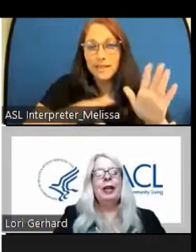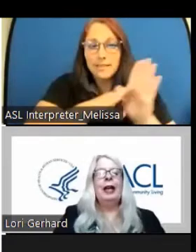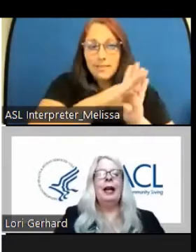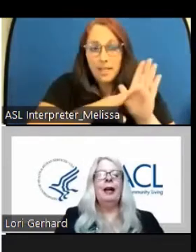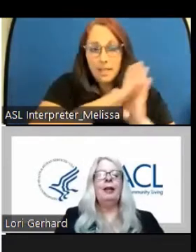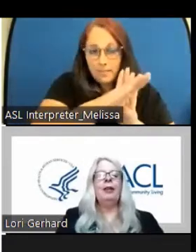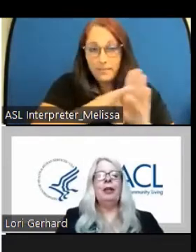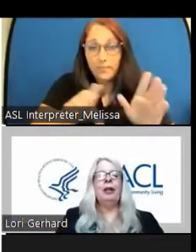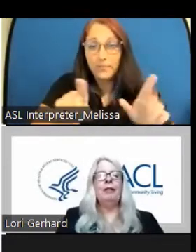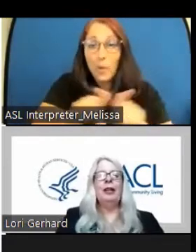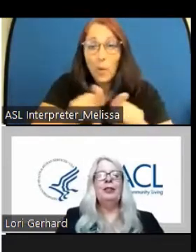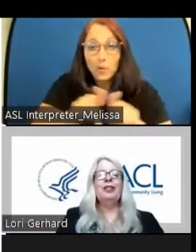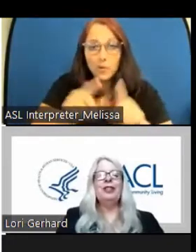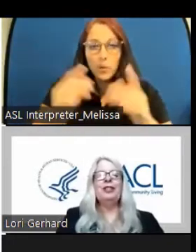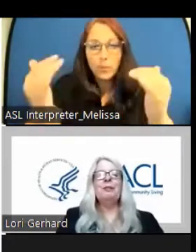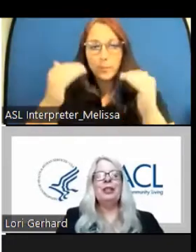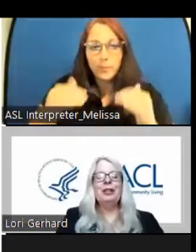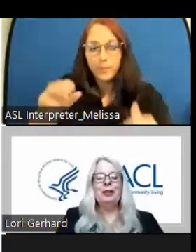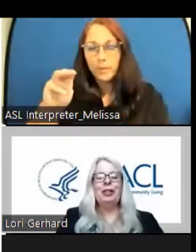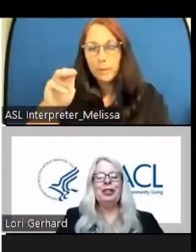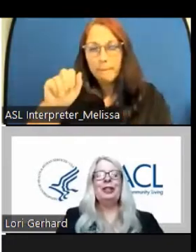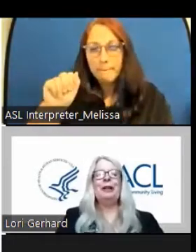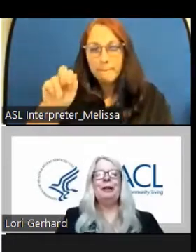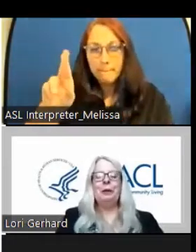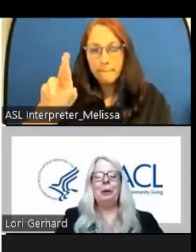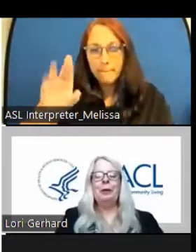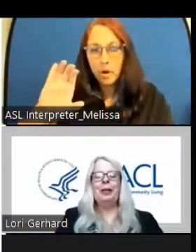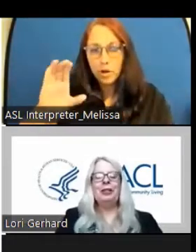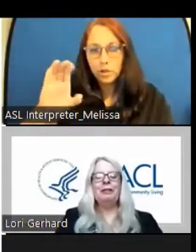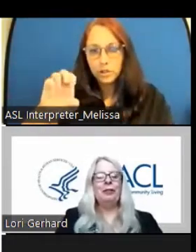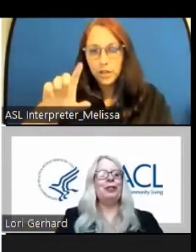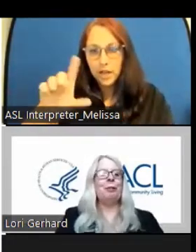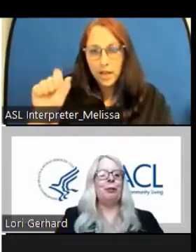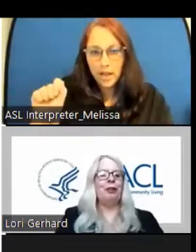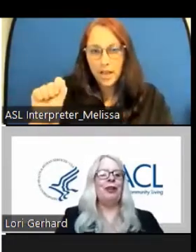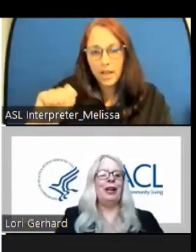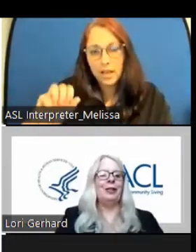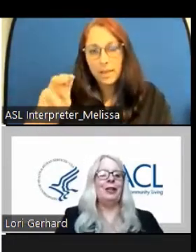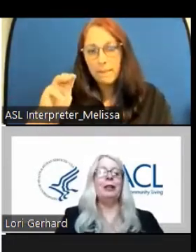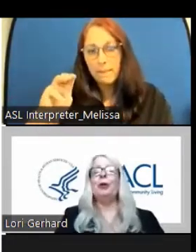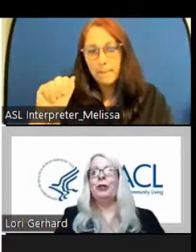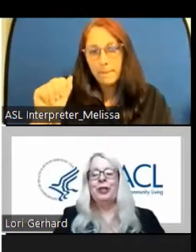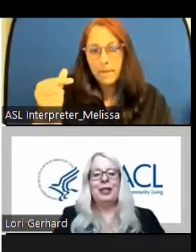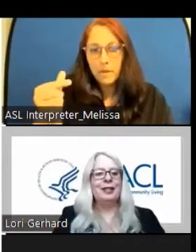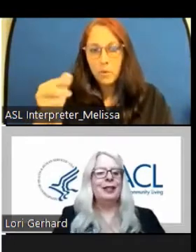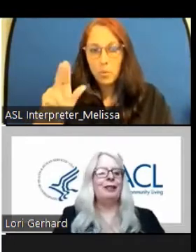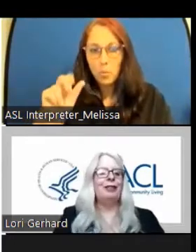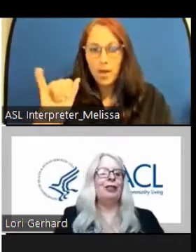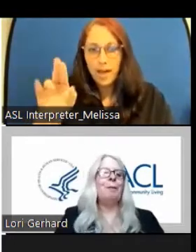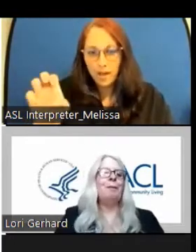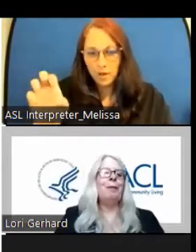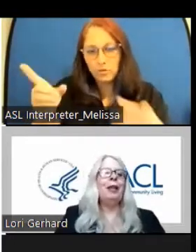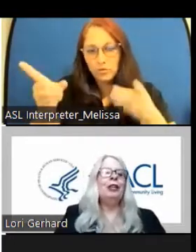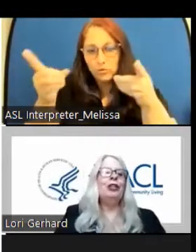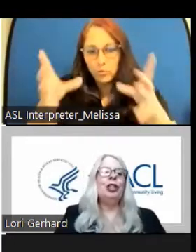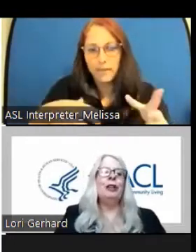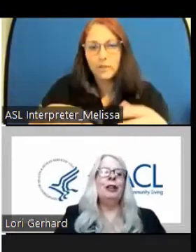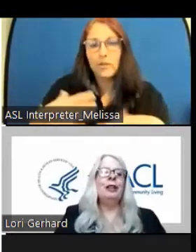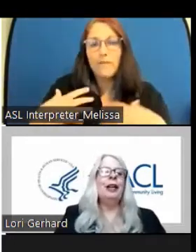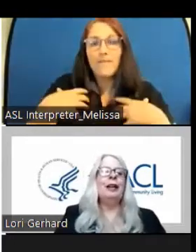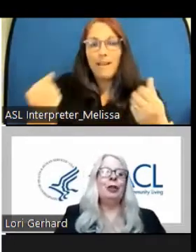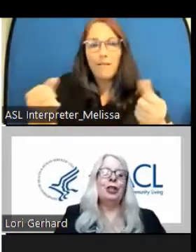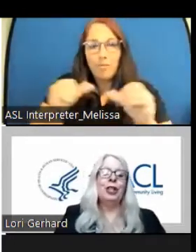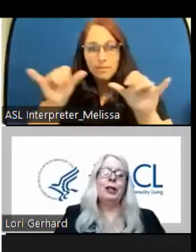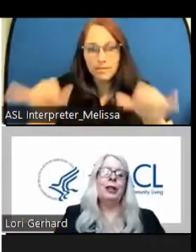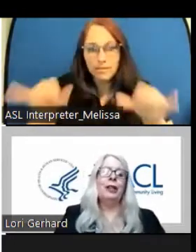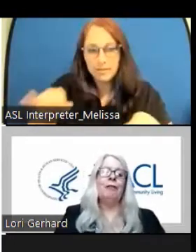Director of Health Systems Integration at the Corporation for Supportive Housing, or CSH. Sharon